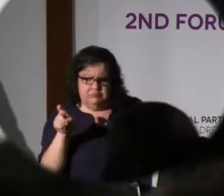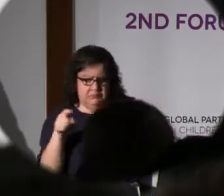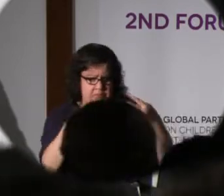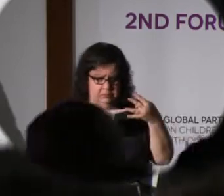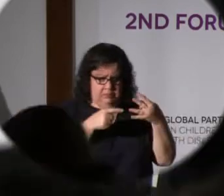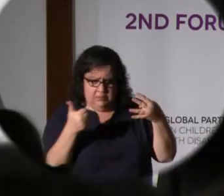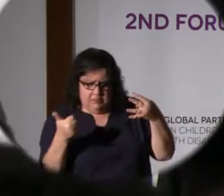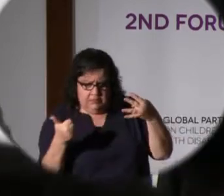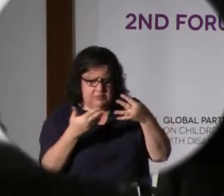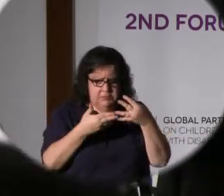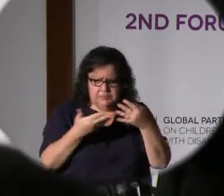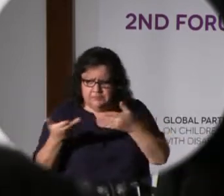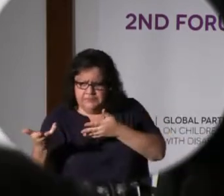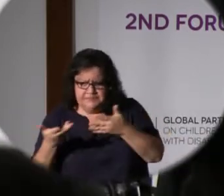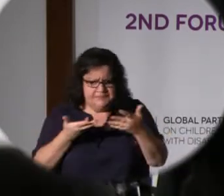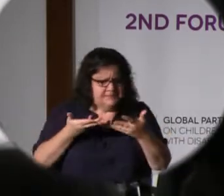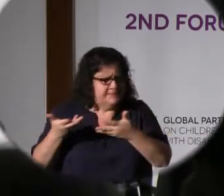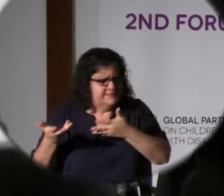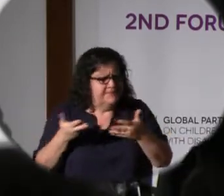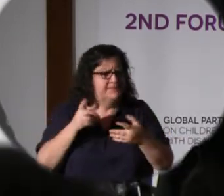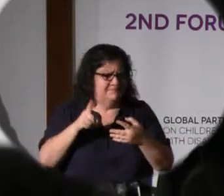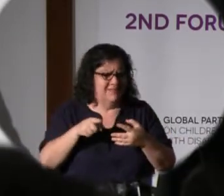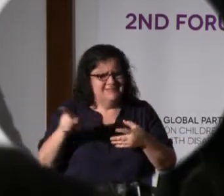disability-inclusive development agenda.